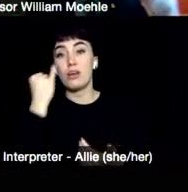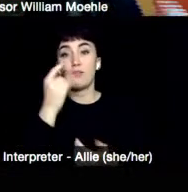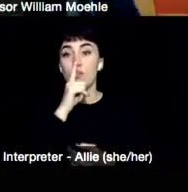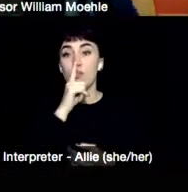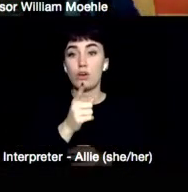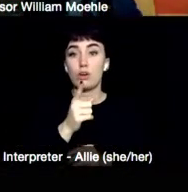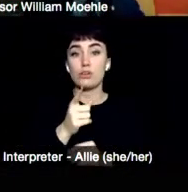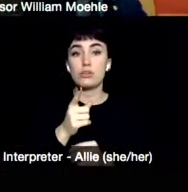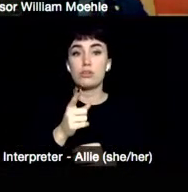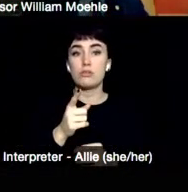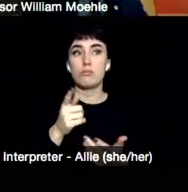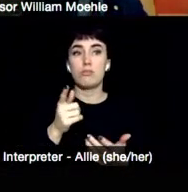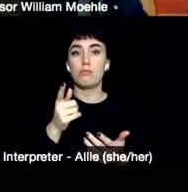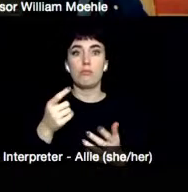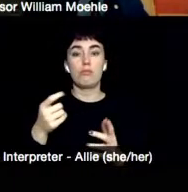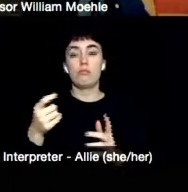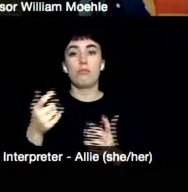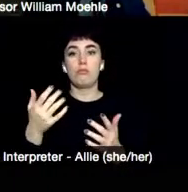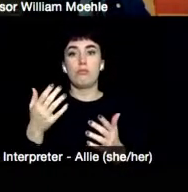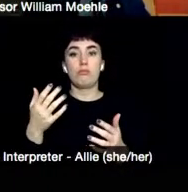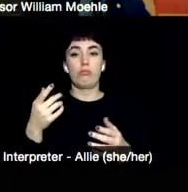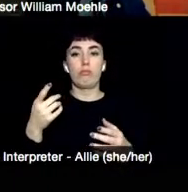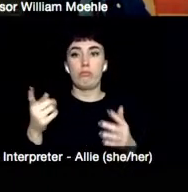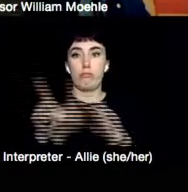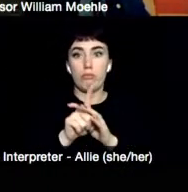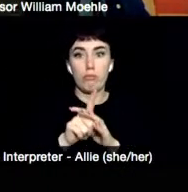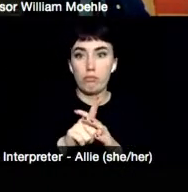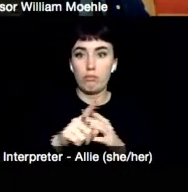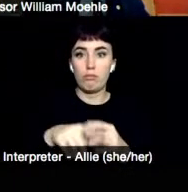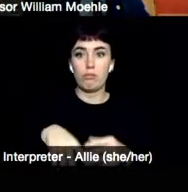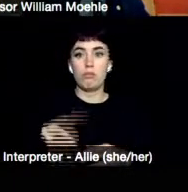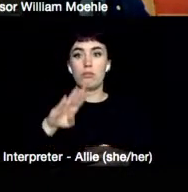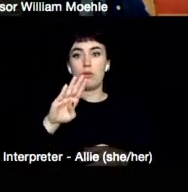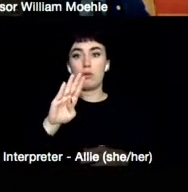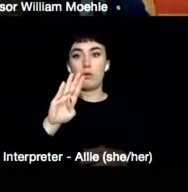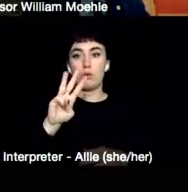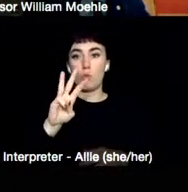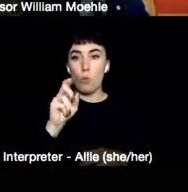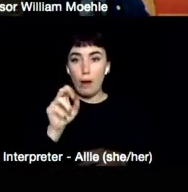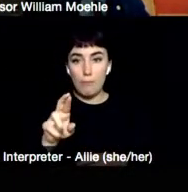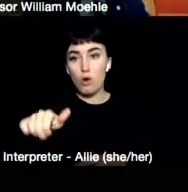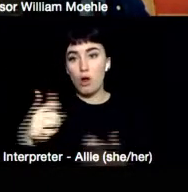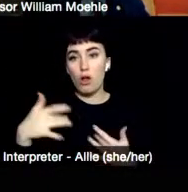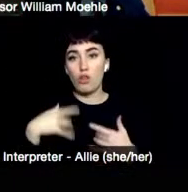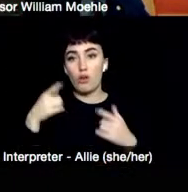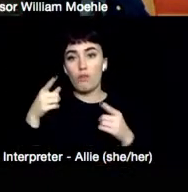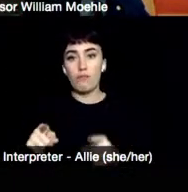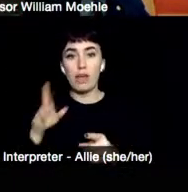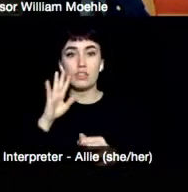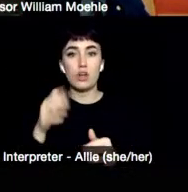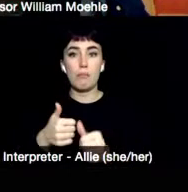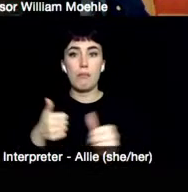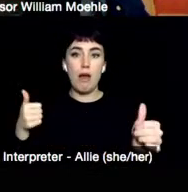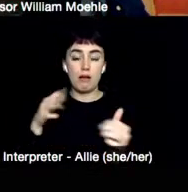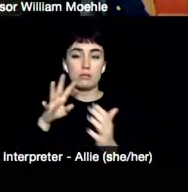are unforeseen circumstances, you know, weather or some other events when they fall behind schedule,